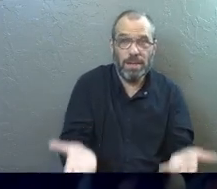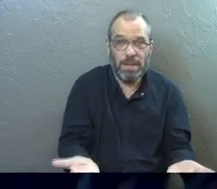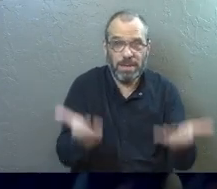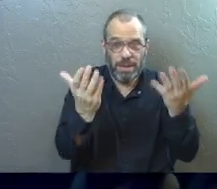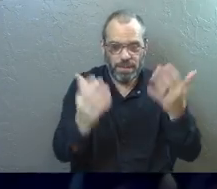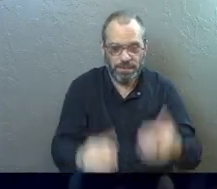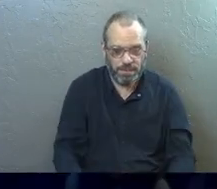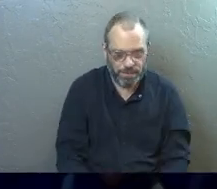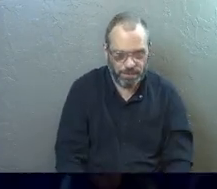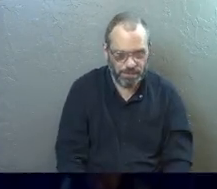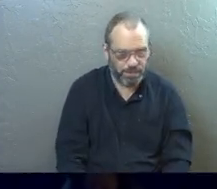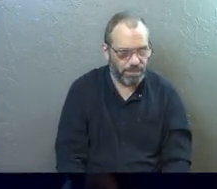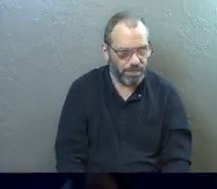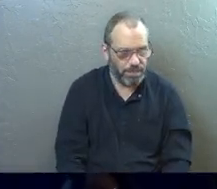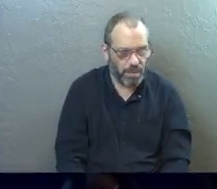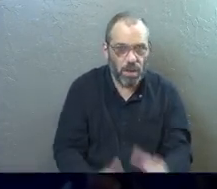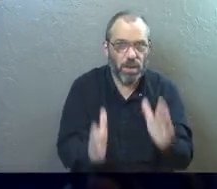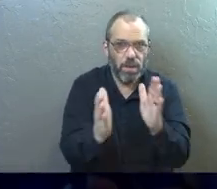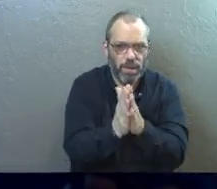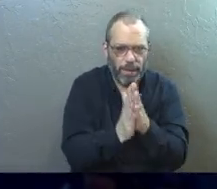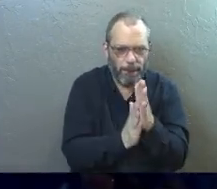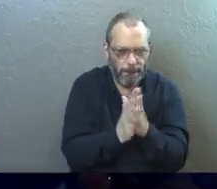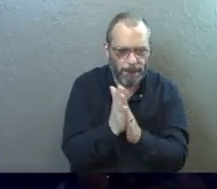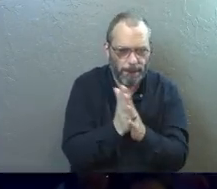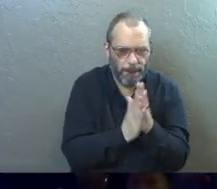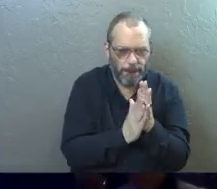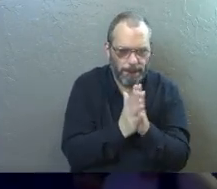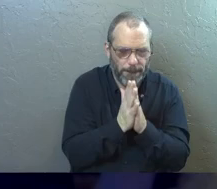up? I'm gonna pray real quick.